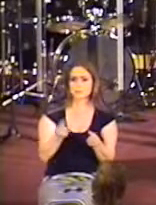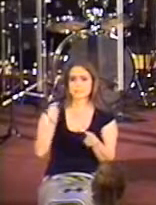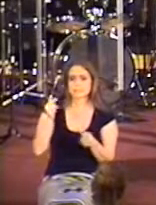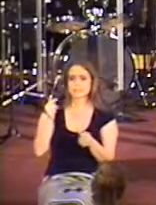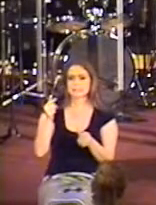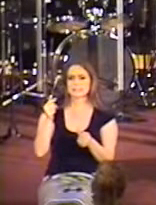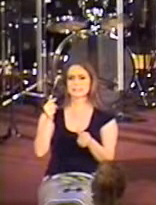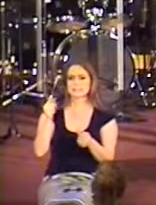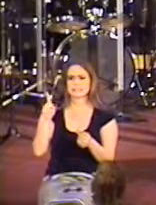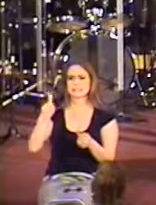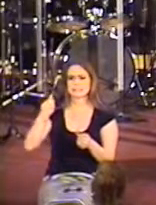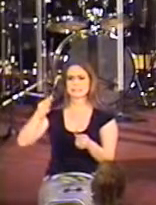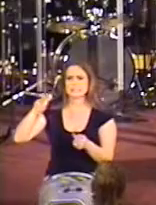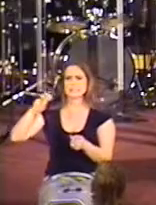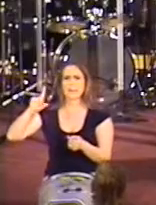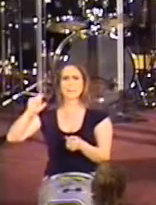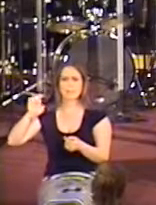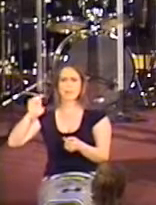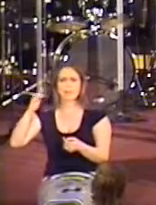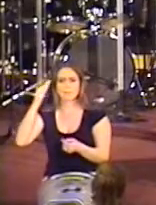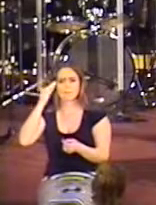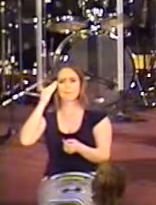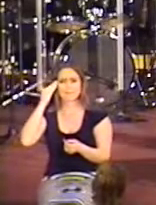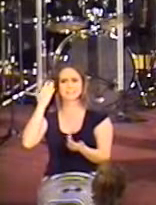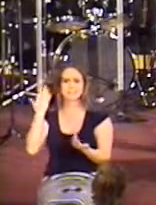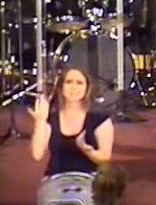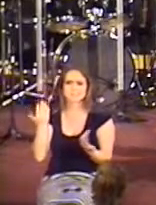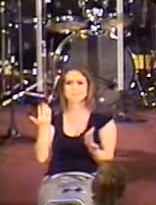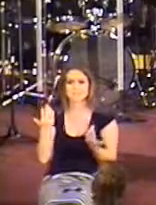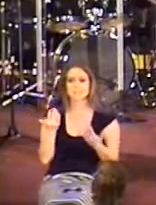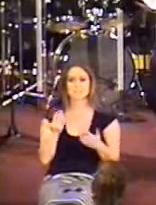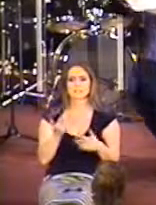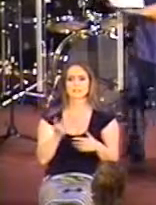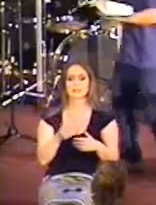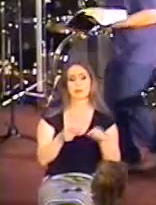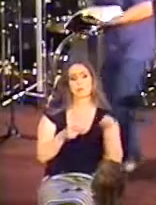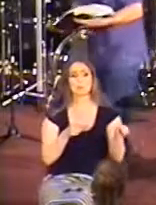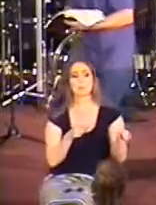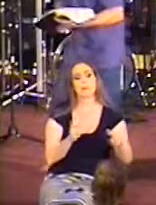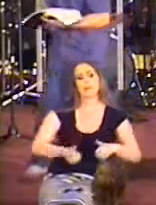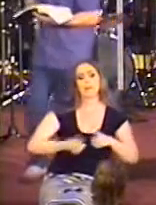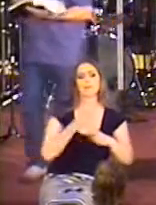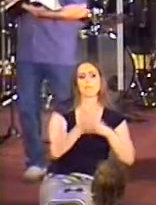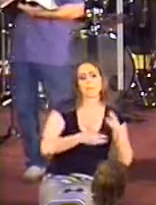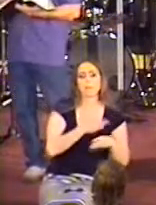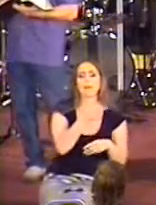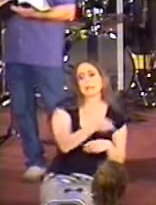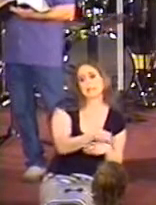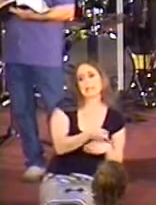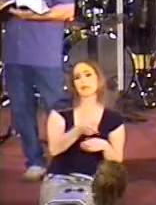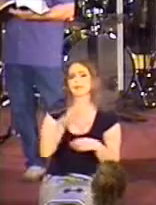worship God and praise Him and read a couple paragraphs of His Word, but over here, boy, I can go and see an R-rated movie.